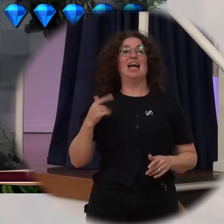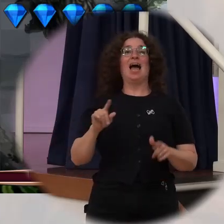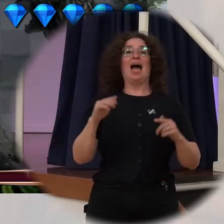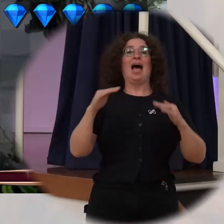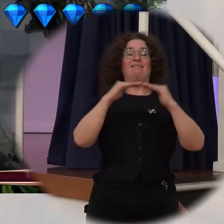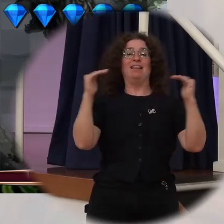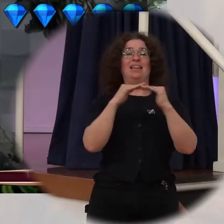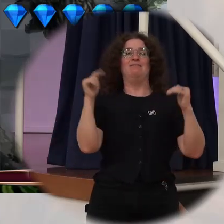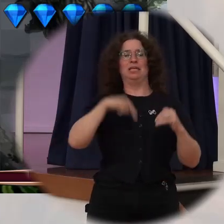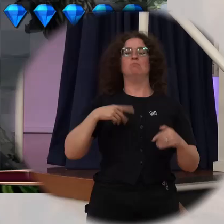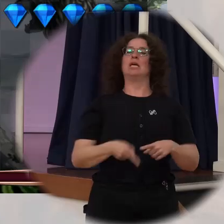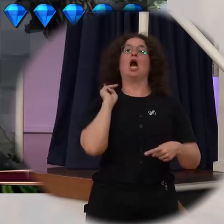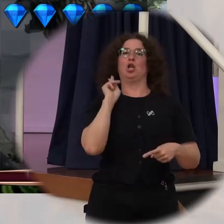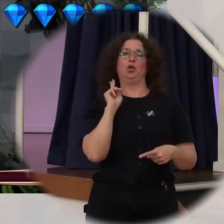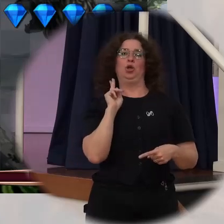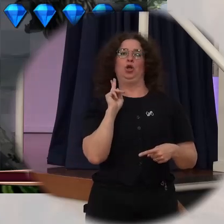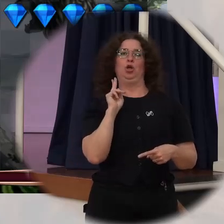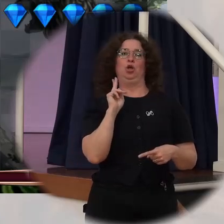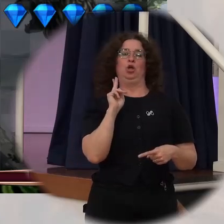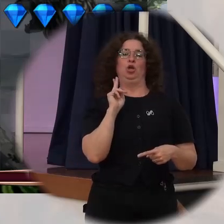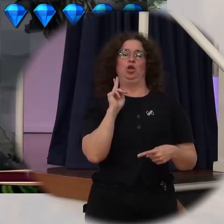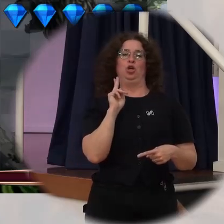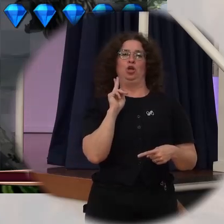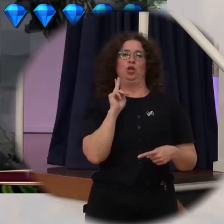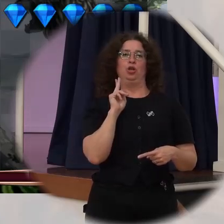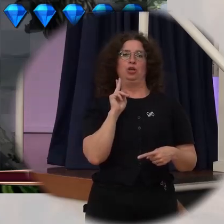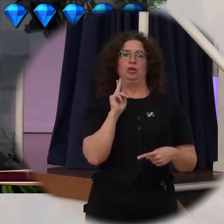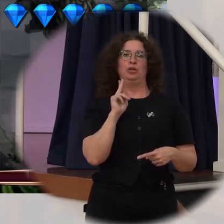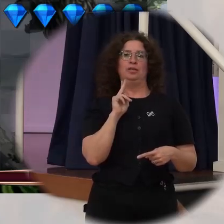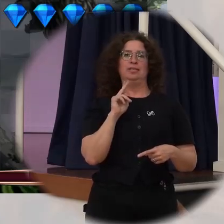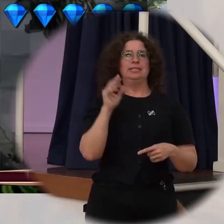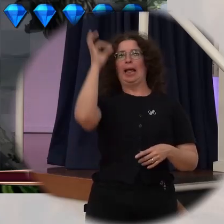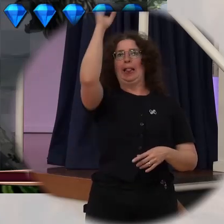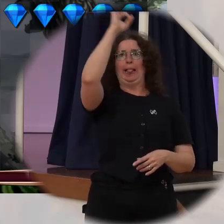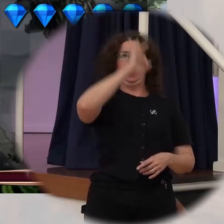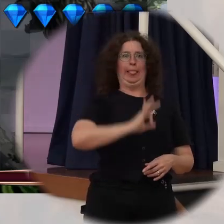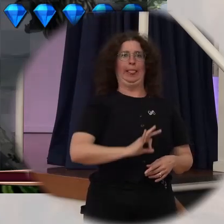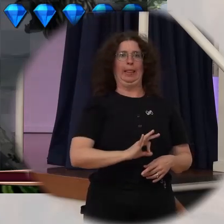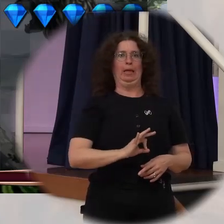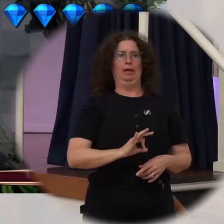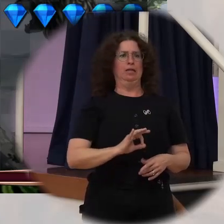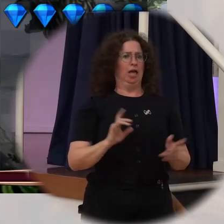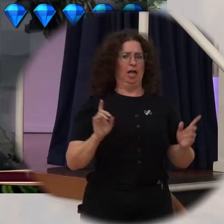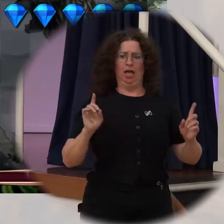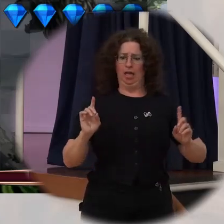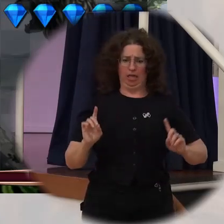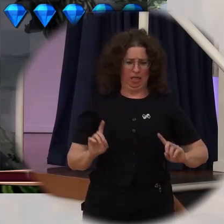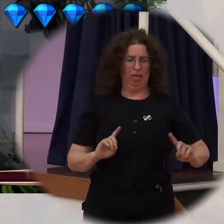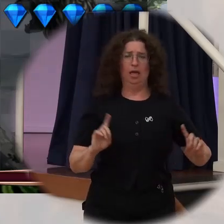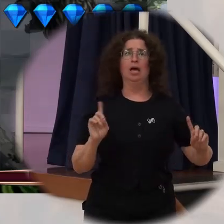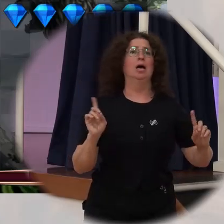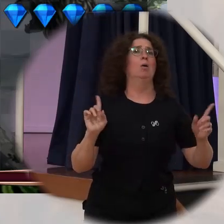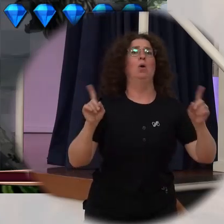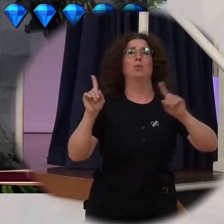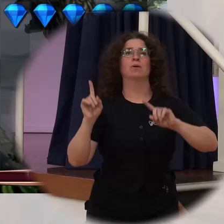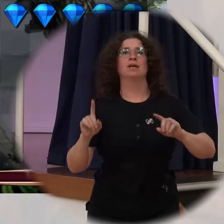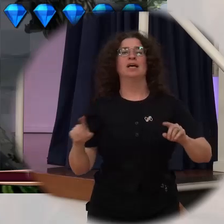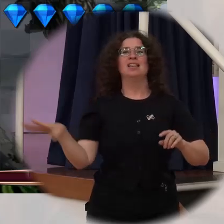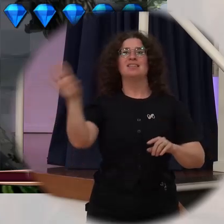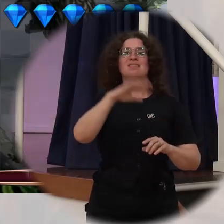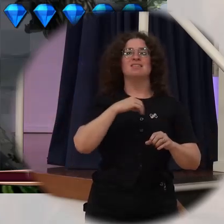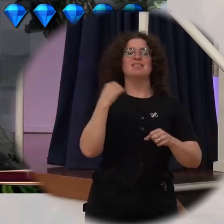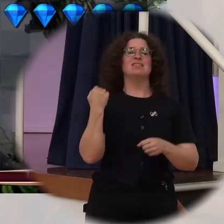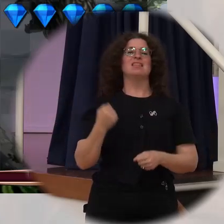here that I cut, and this was the level, you load the level and it's completely empty, and you're like, what do I do? I'm scared, I'm terrified, Brandon, what are you doing? And then all the gems come